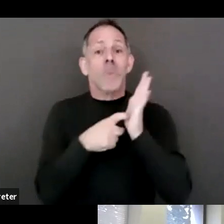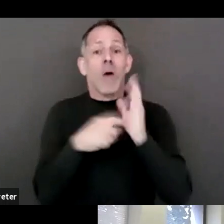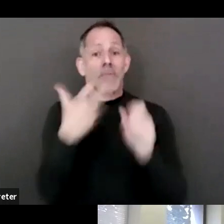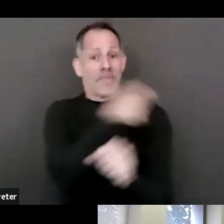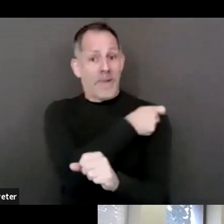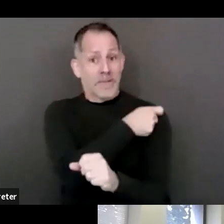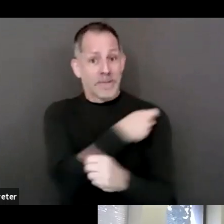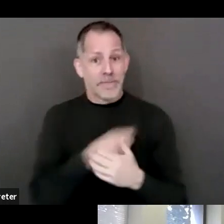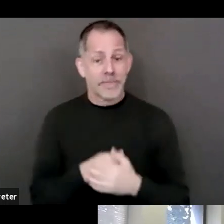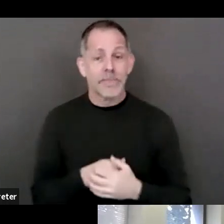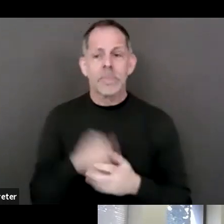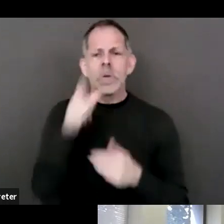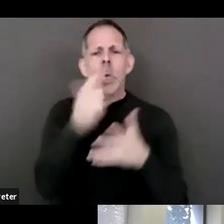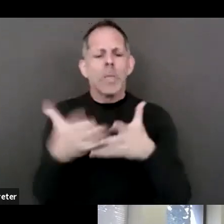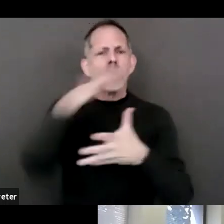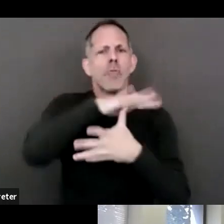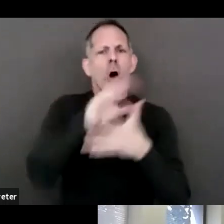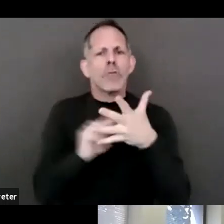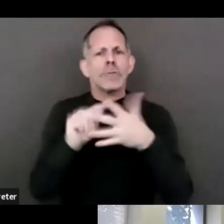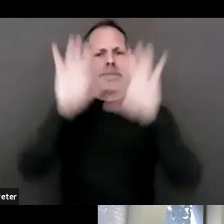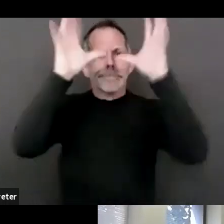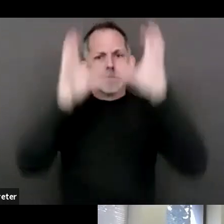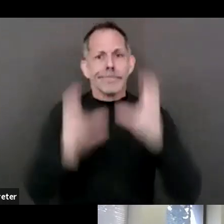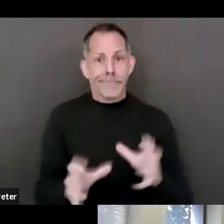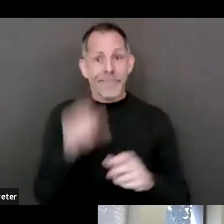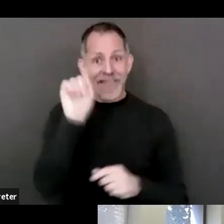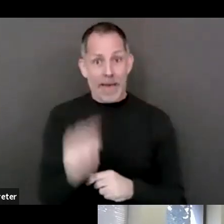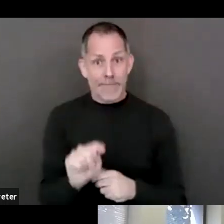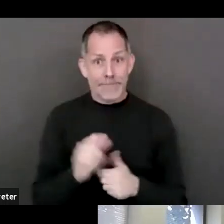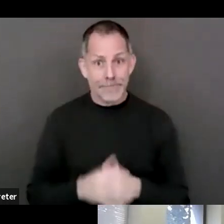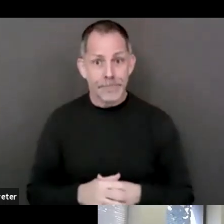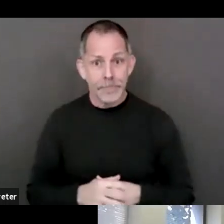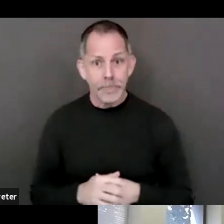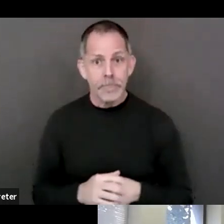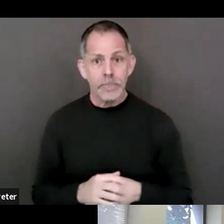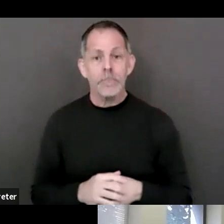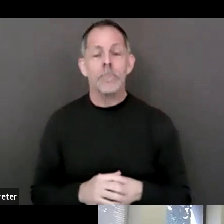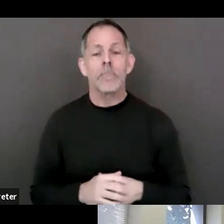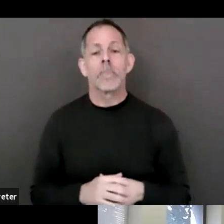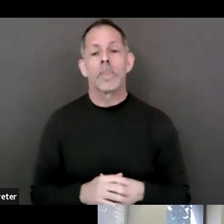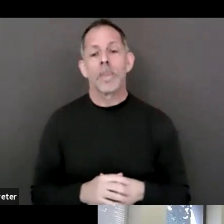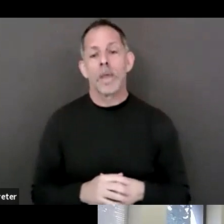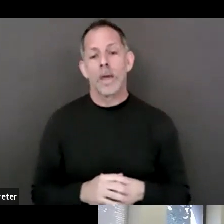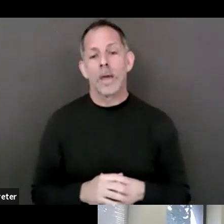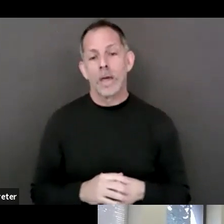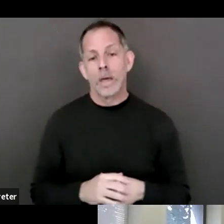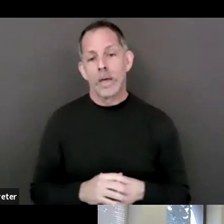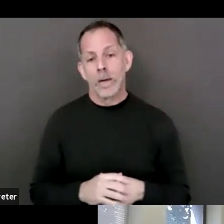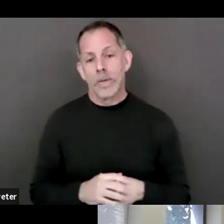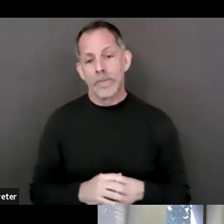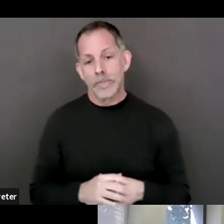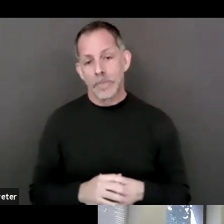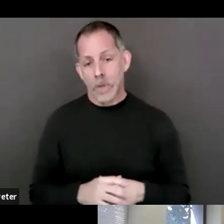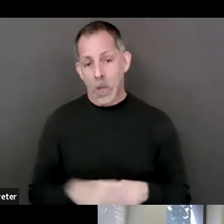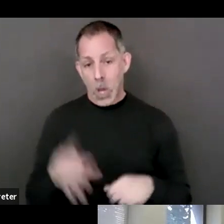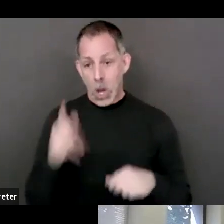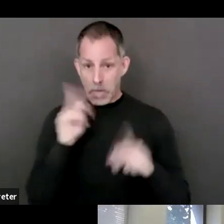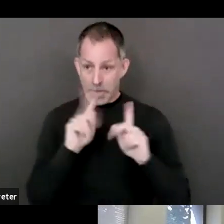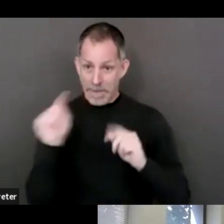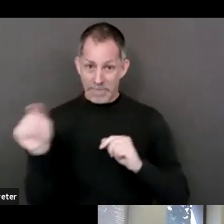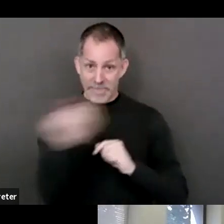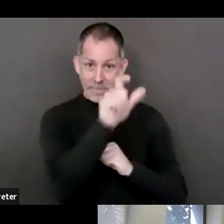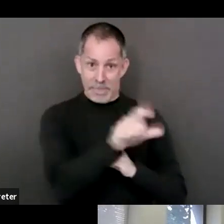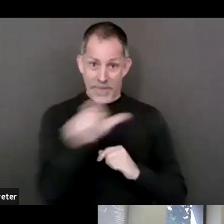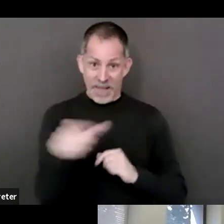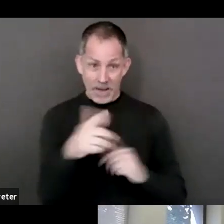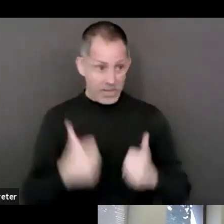lot of effort behind the scenes. But we know that for our residents, getting a vaccination takes planning. For some folks, it